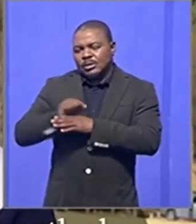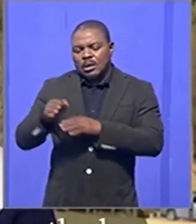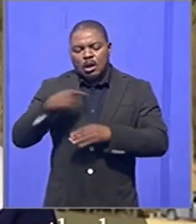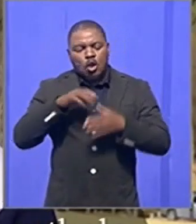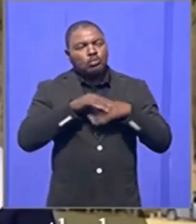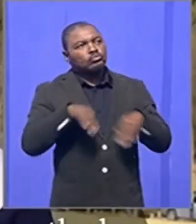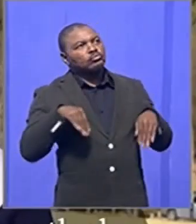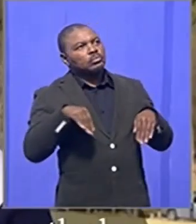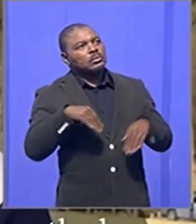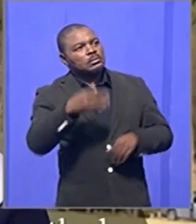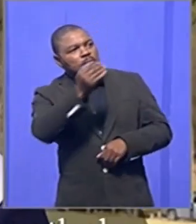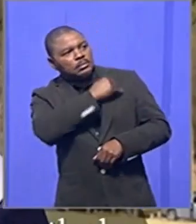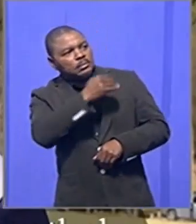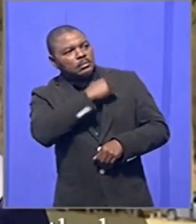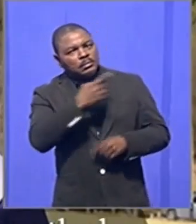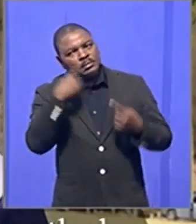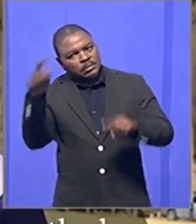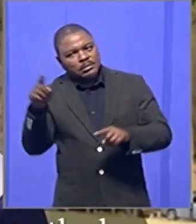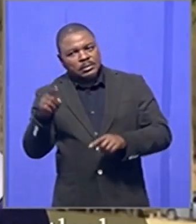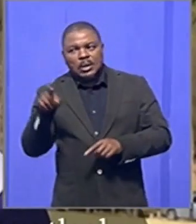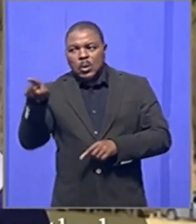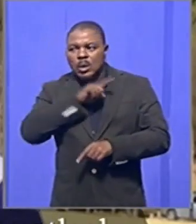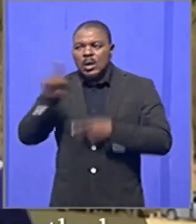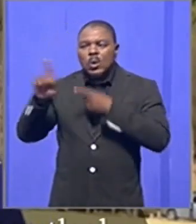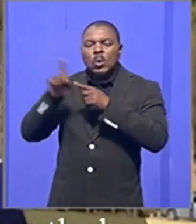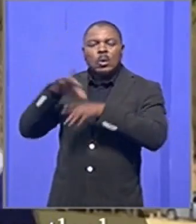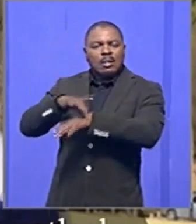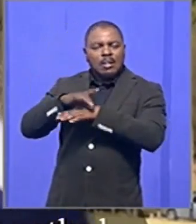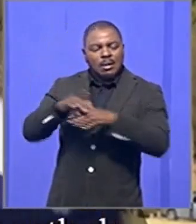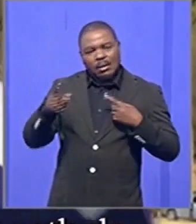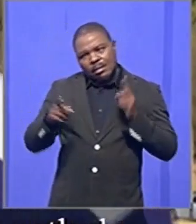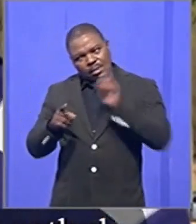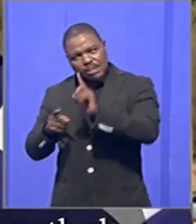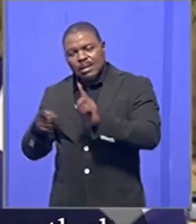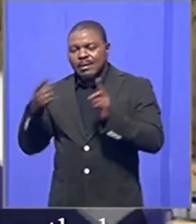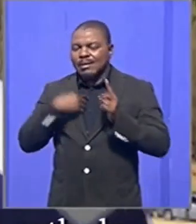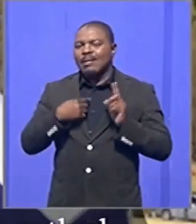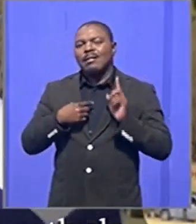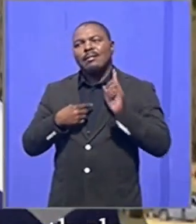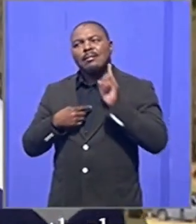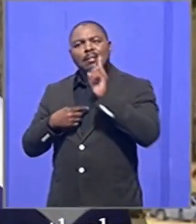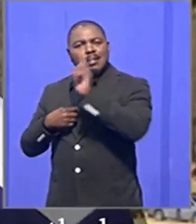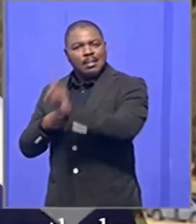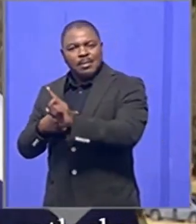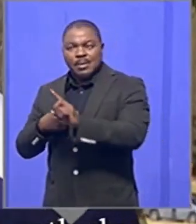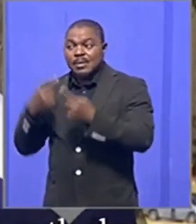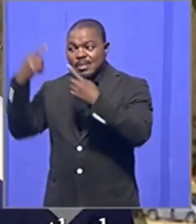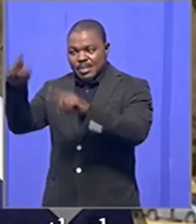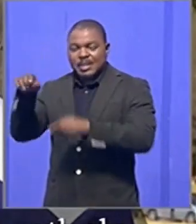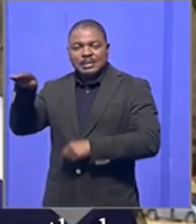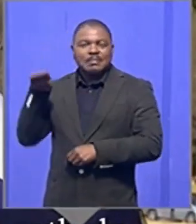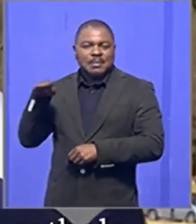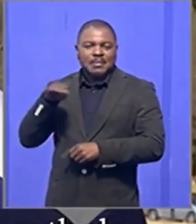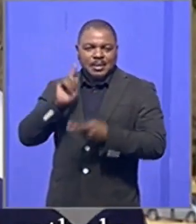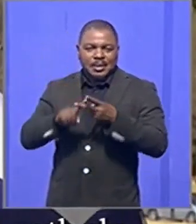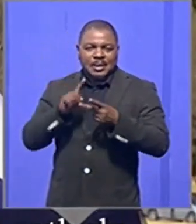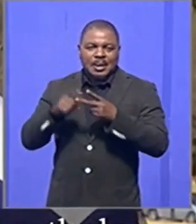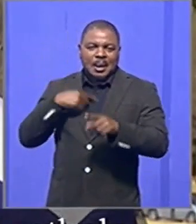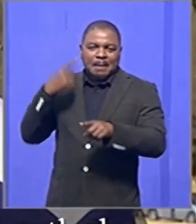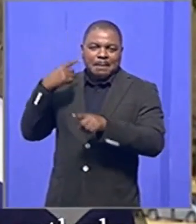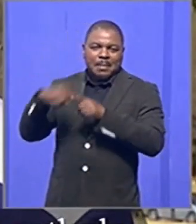the airport, Bashun is injured, and join the team. And I got to that place, that is Zimbabwe, and got to play in that